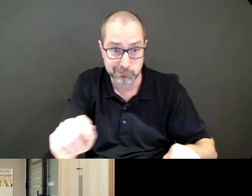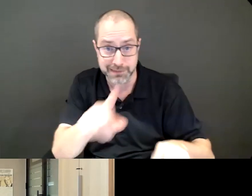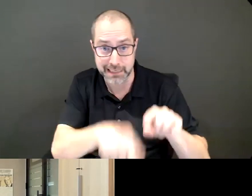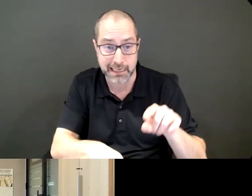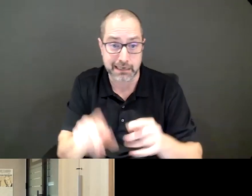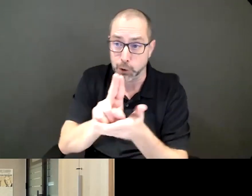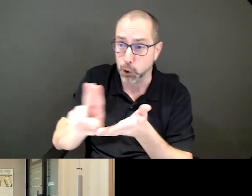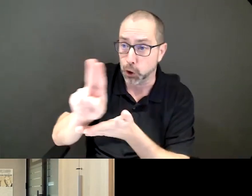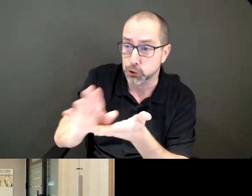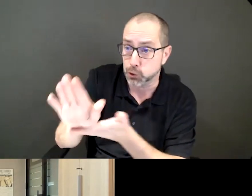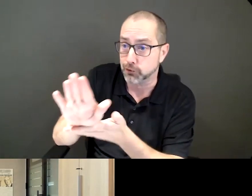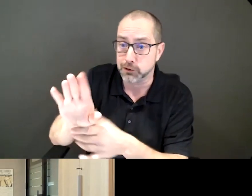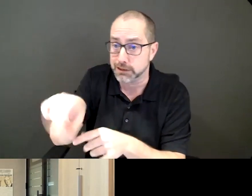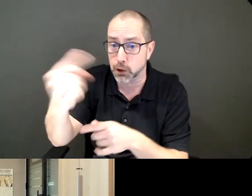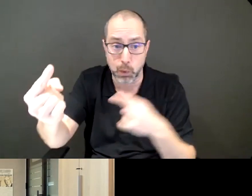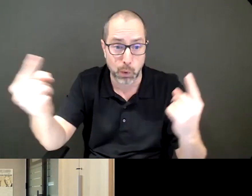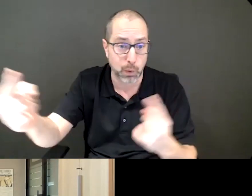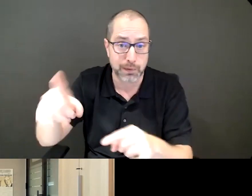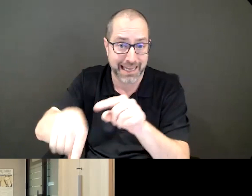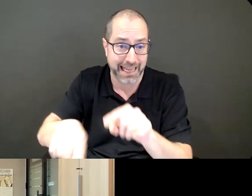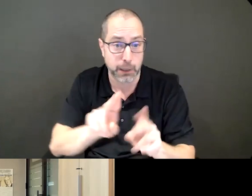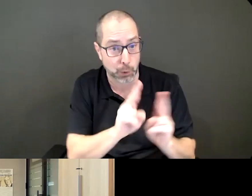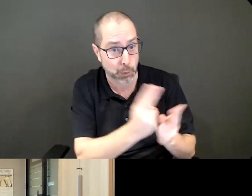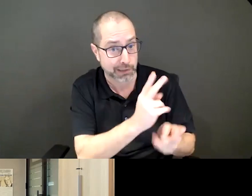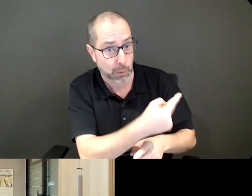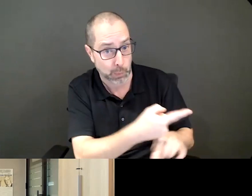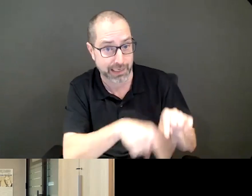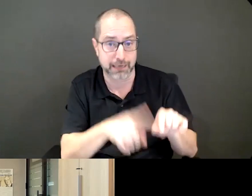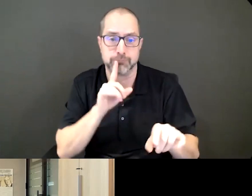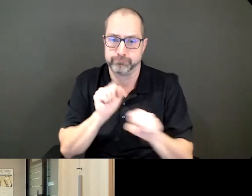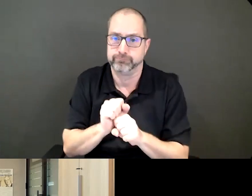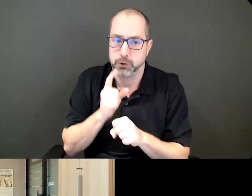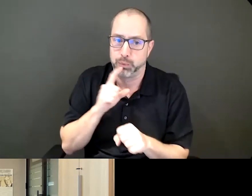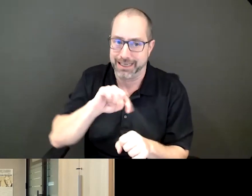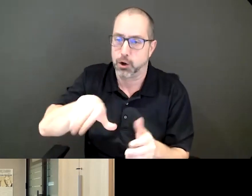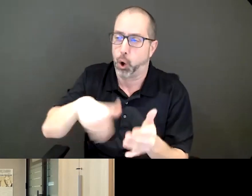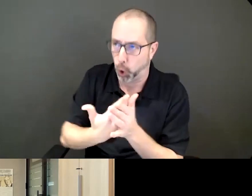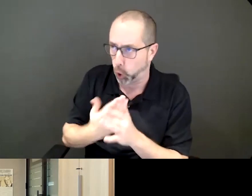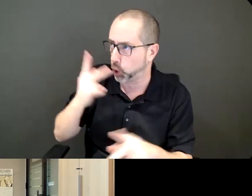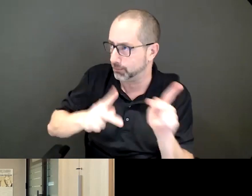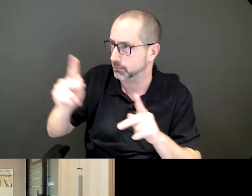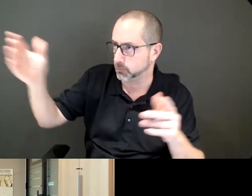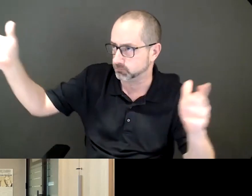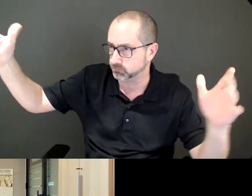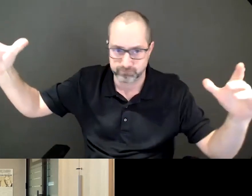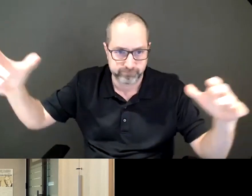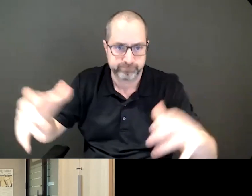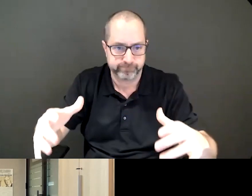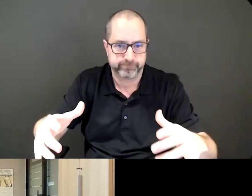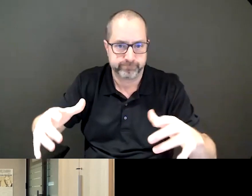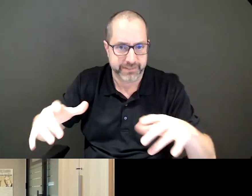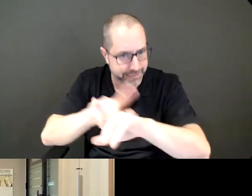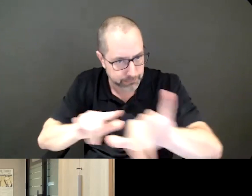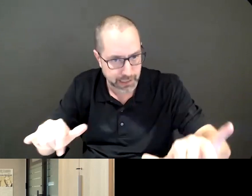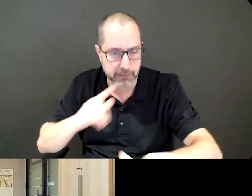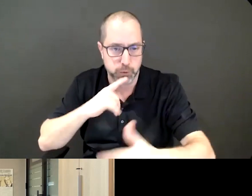could employers, nor could unions. This is an issue where we need to bring all the players to the table at the same time with